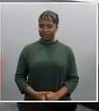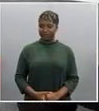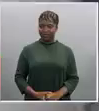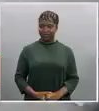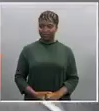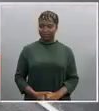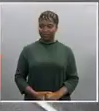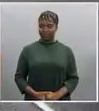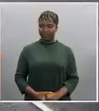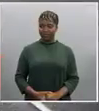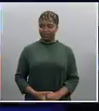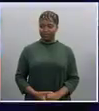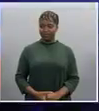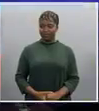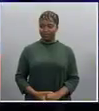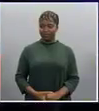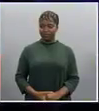Yup.